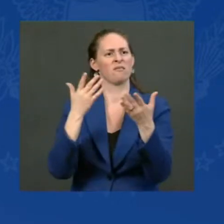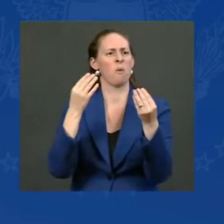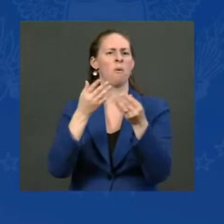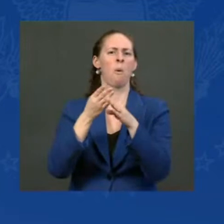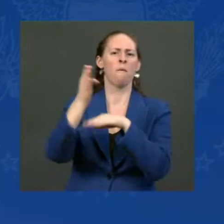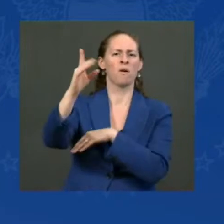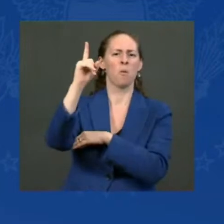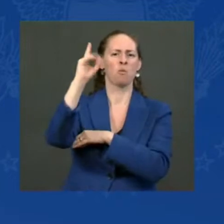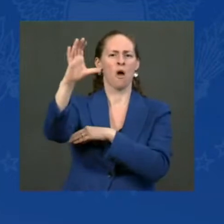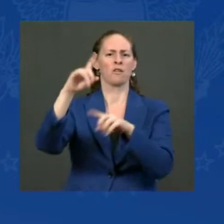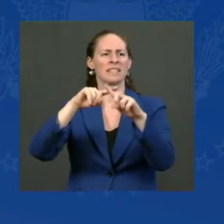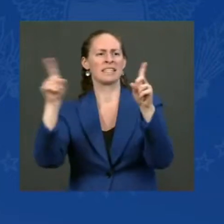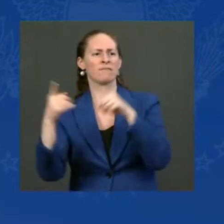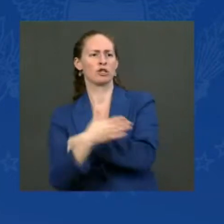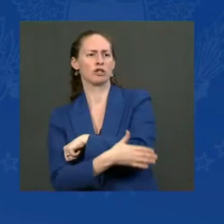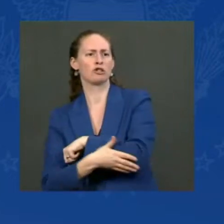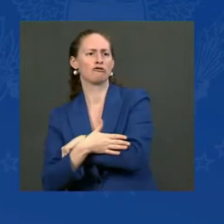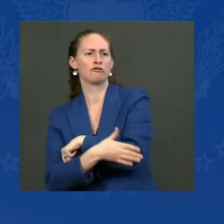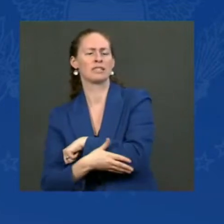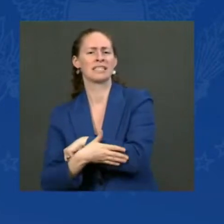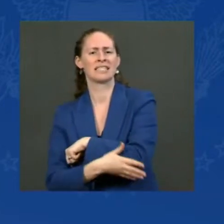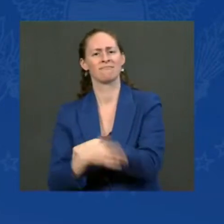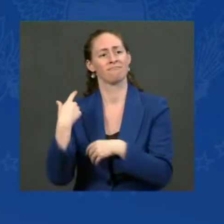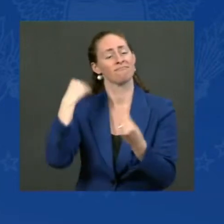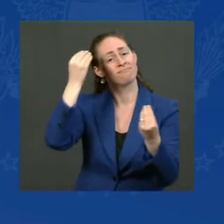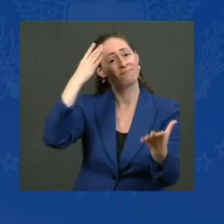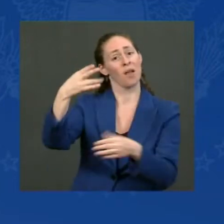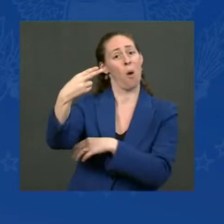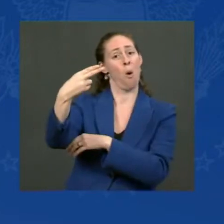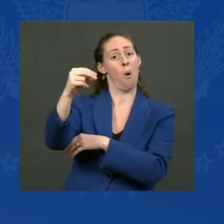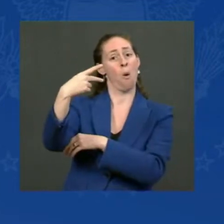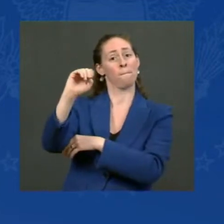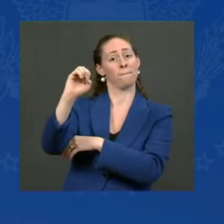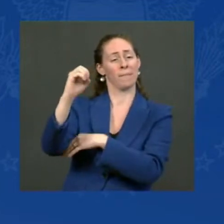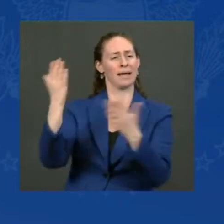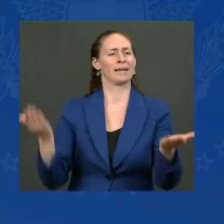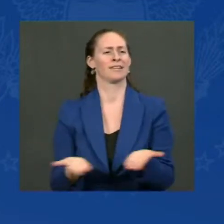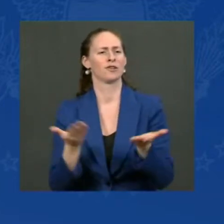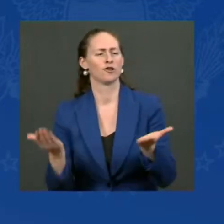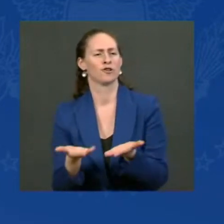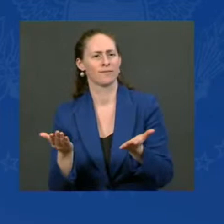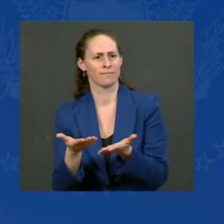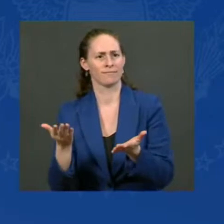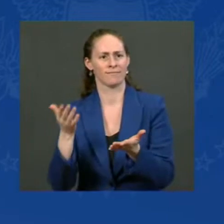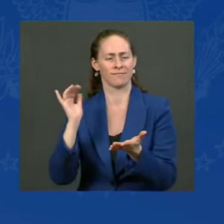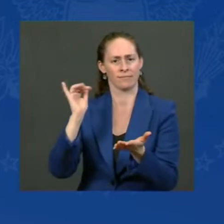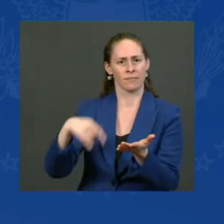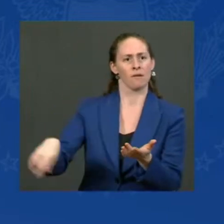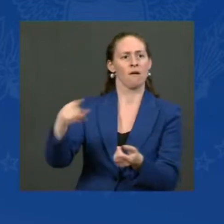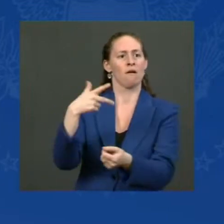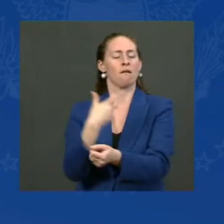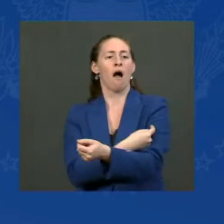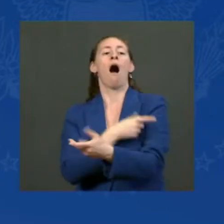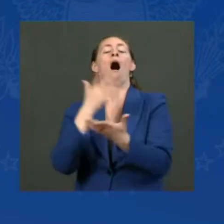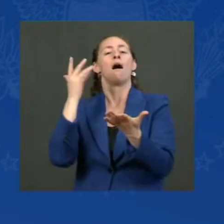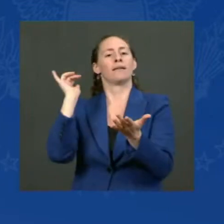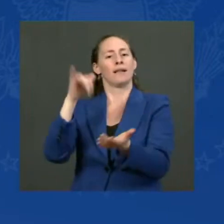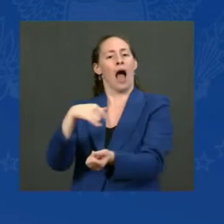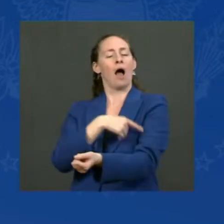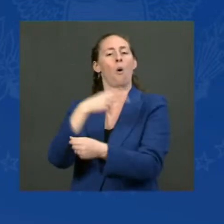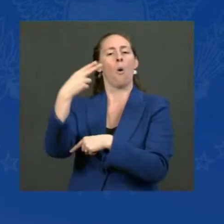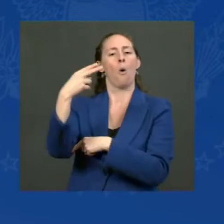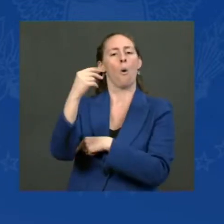hope, as one American nurse termed it to me. A dose of hope direct from the American